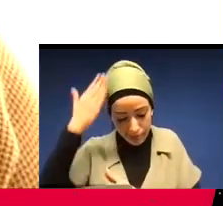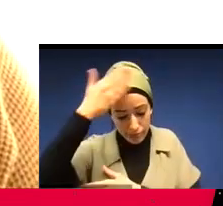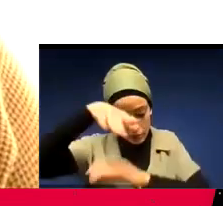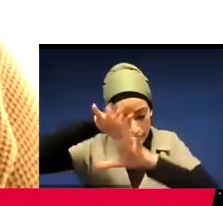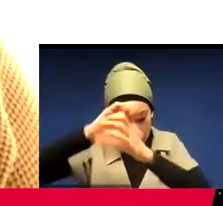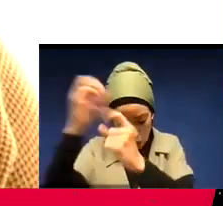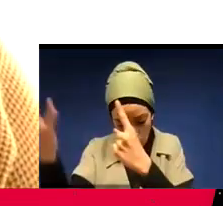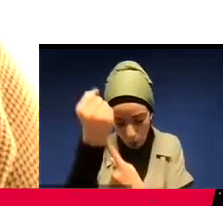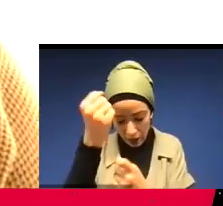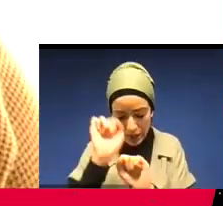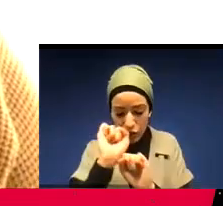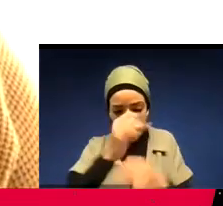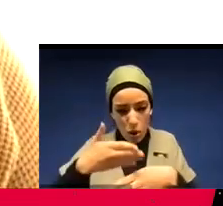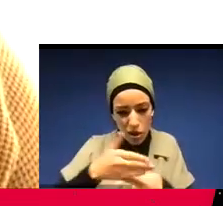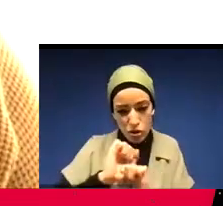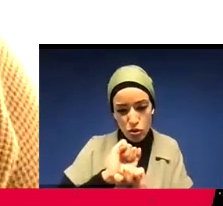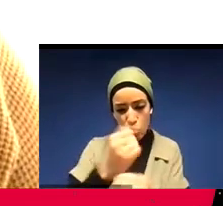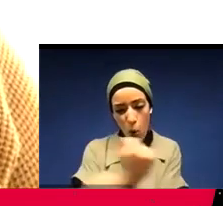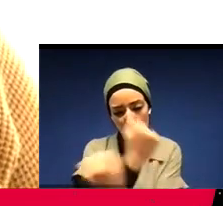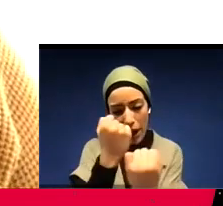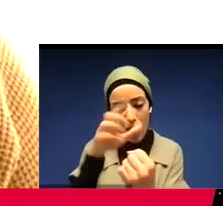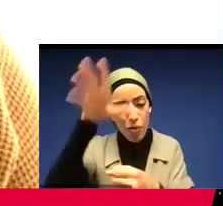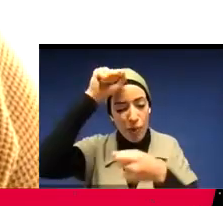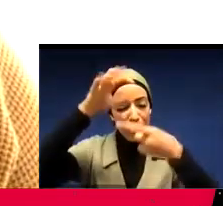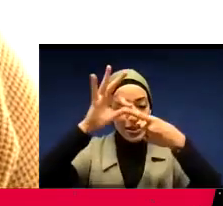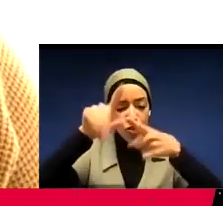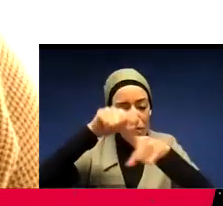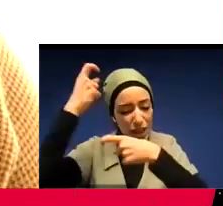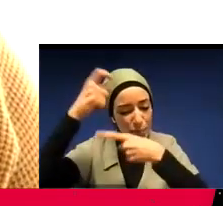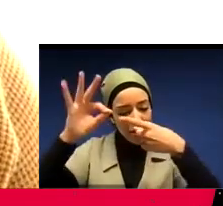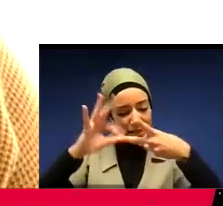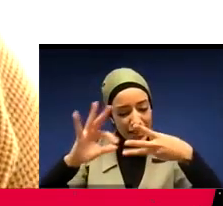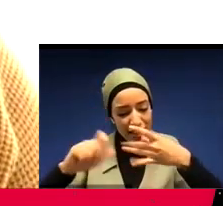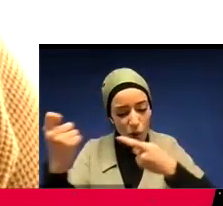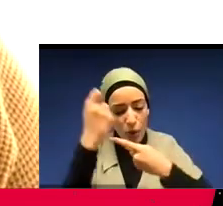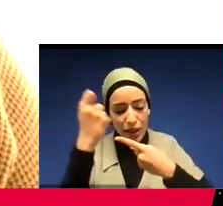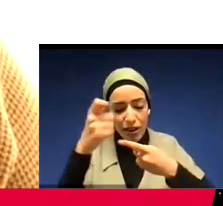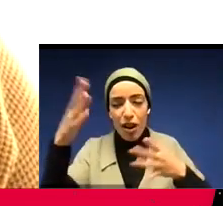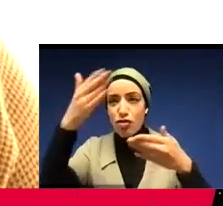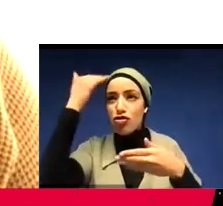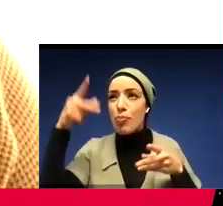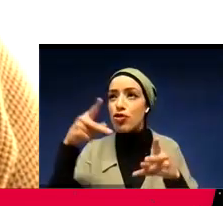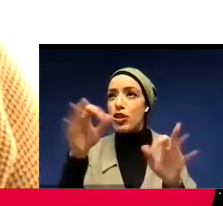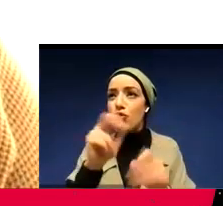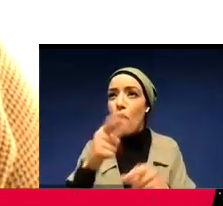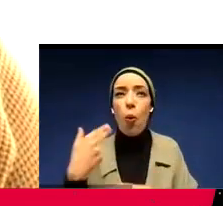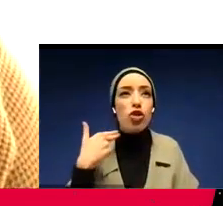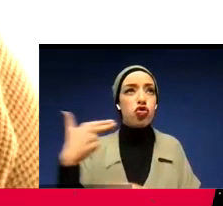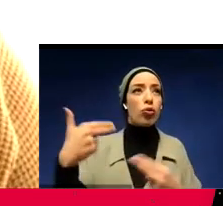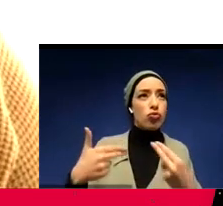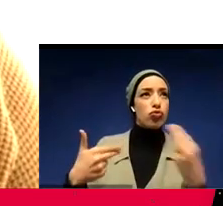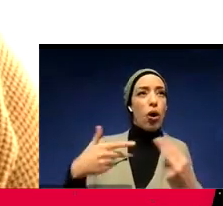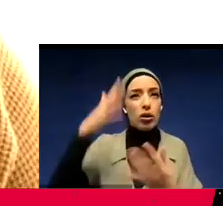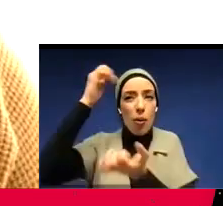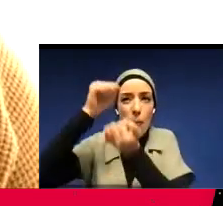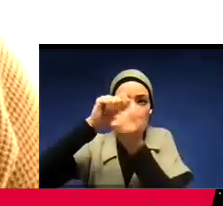winning. This is your sacred task. This is your power. Imagine every detail of winning, the exact smell of the summer streets in which no one has been shot,